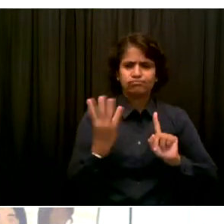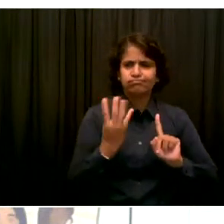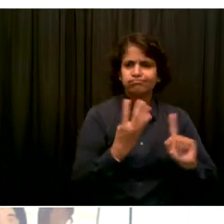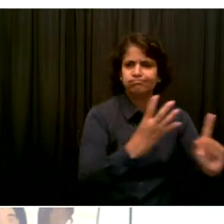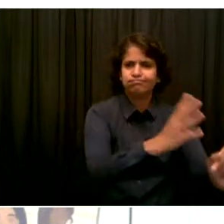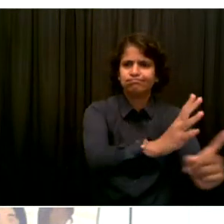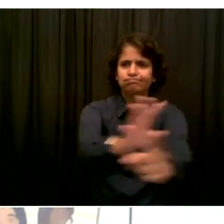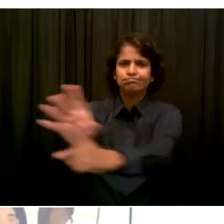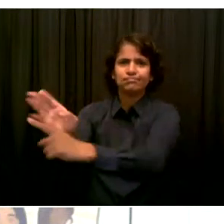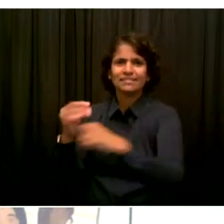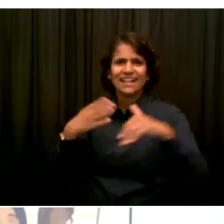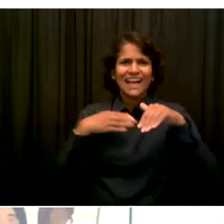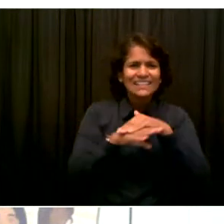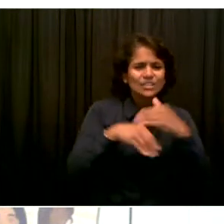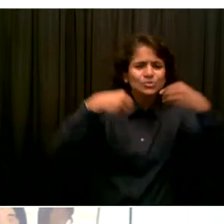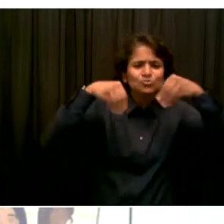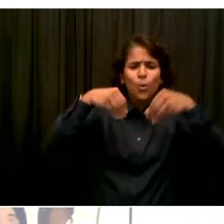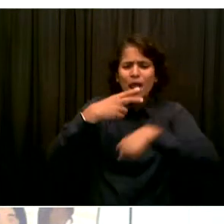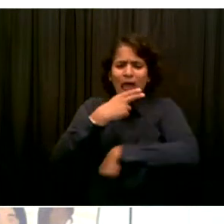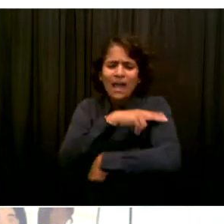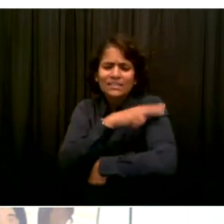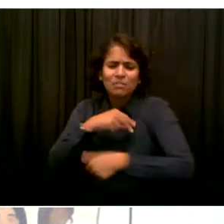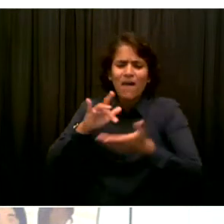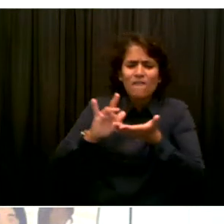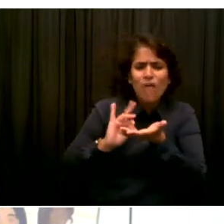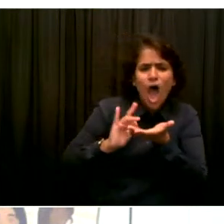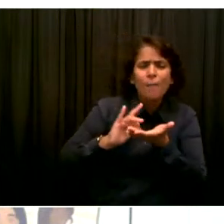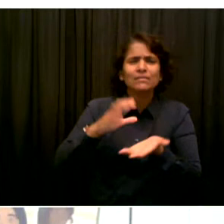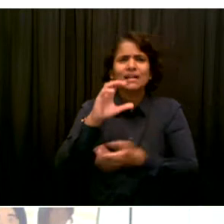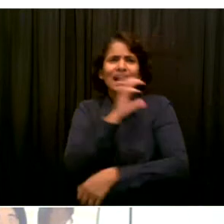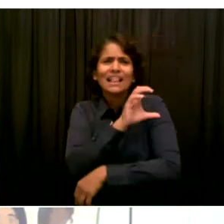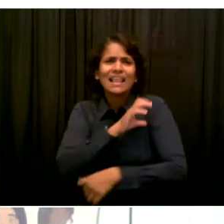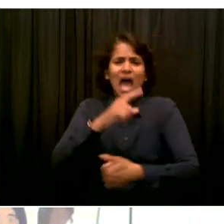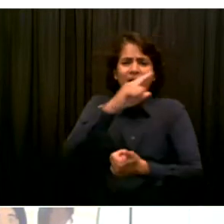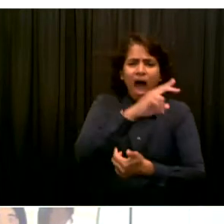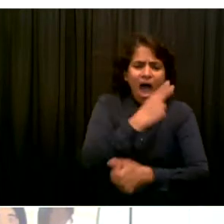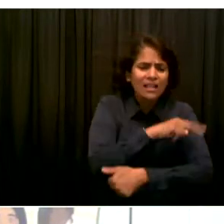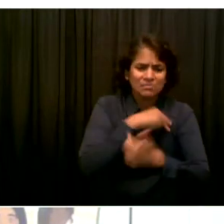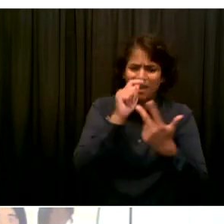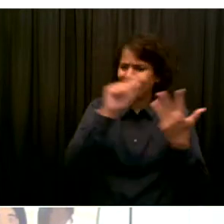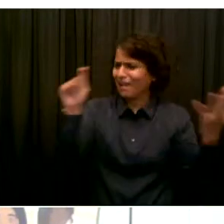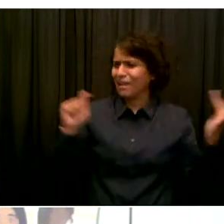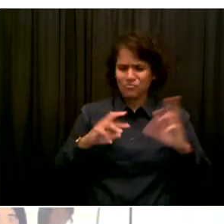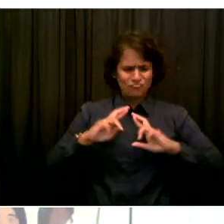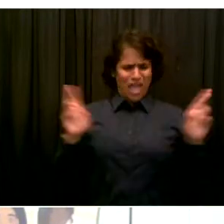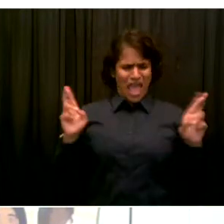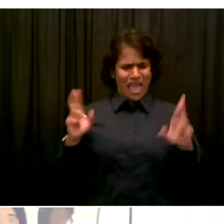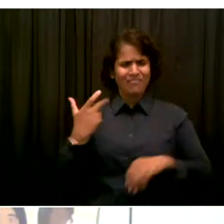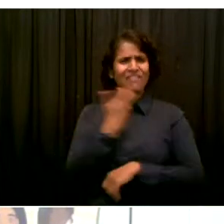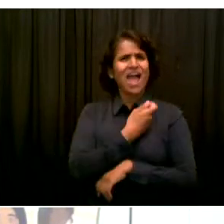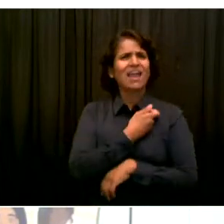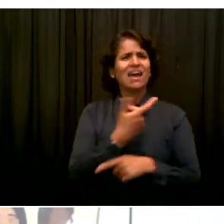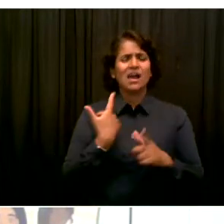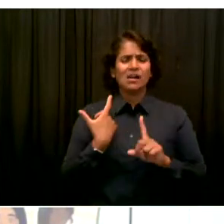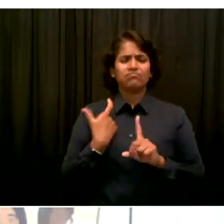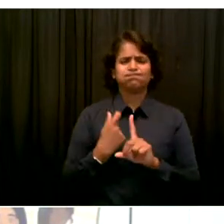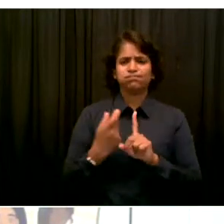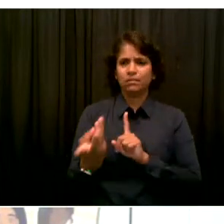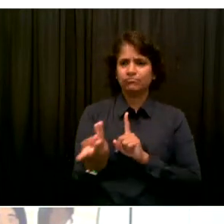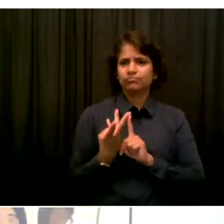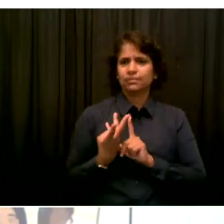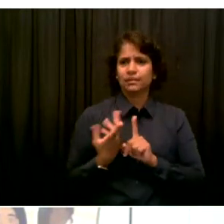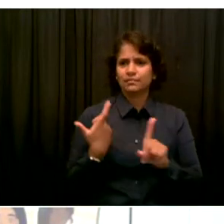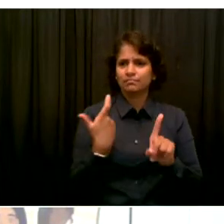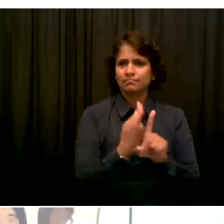to administer first and second doses. And it's an opportunity for me to emphasize that that remains the most